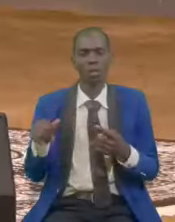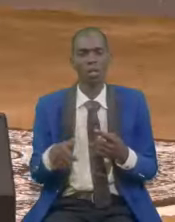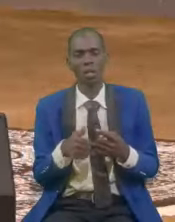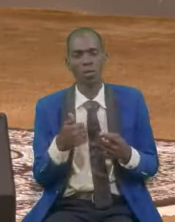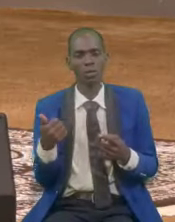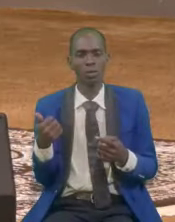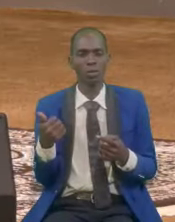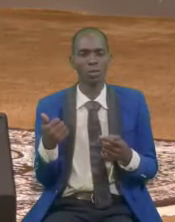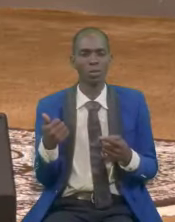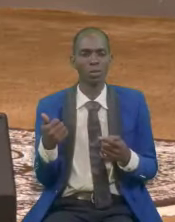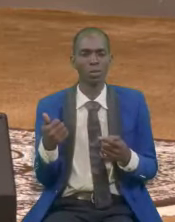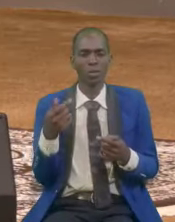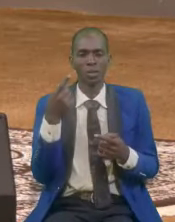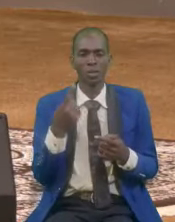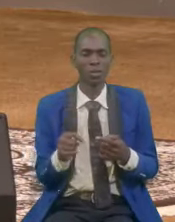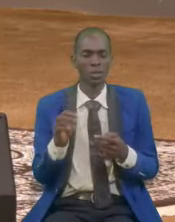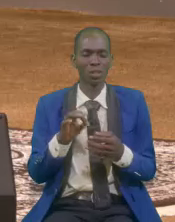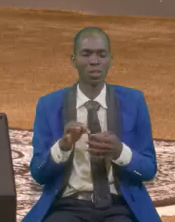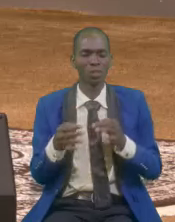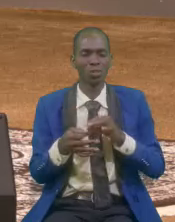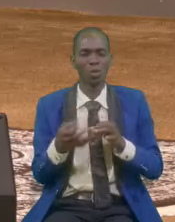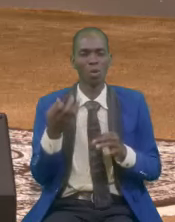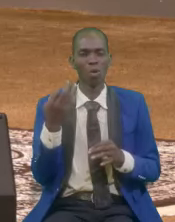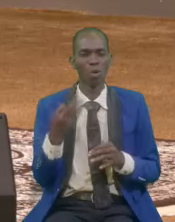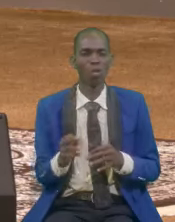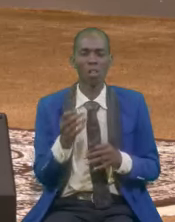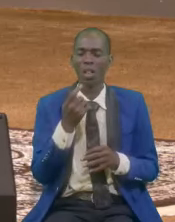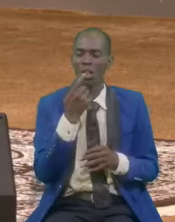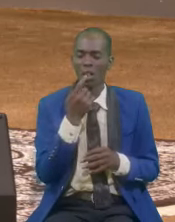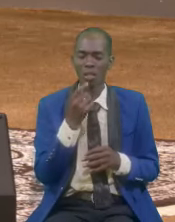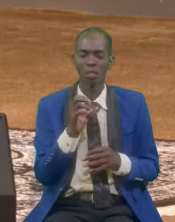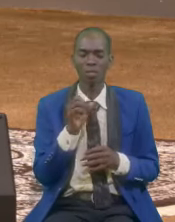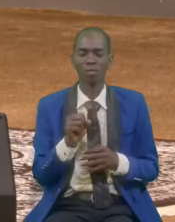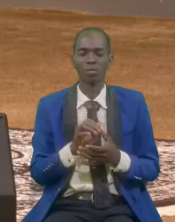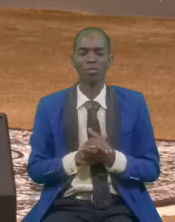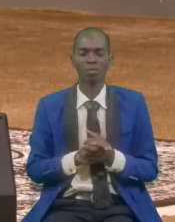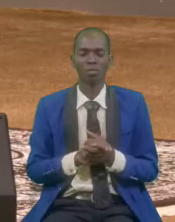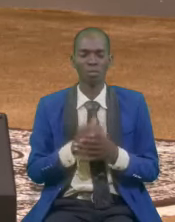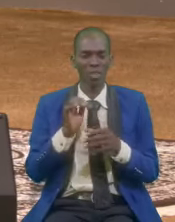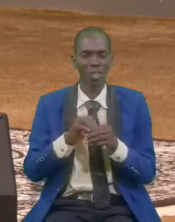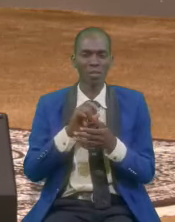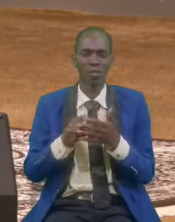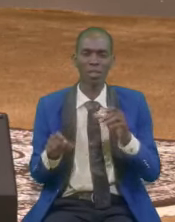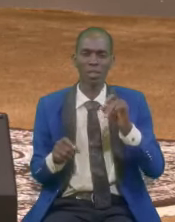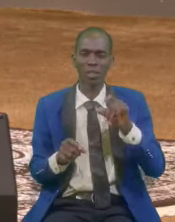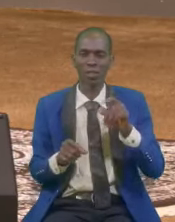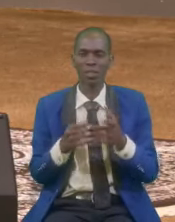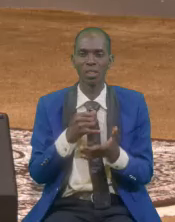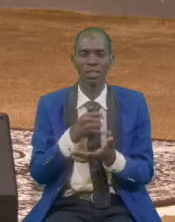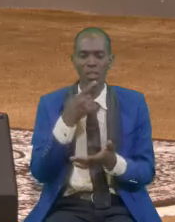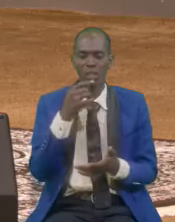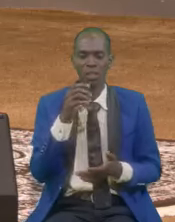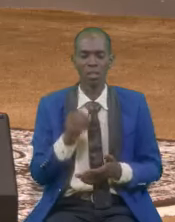another the interpretation of tongues. In verse 11 it says,